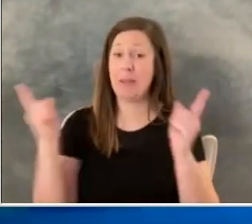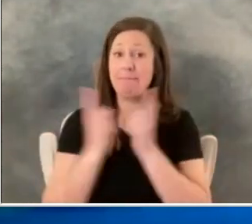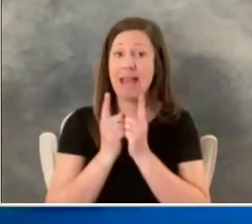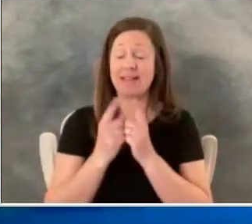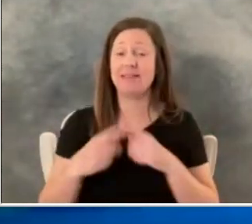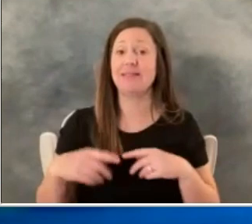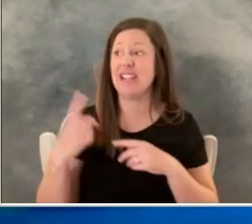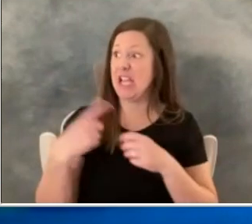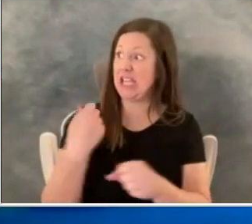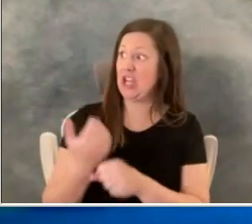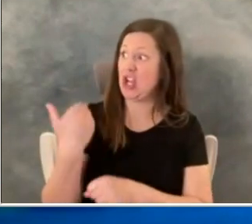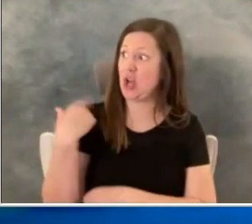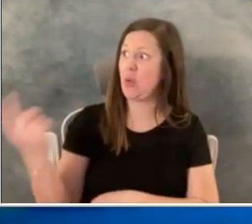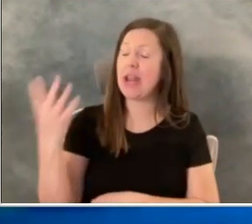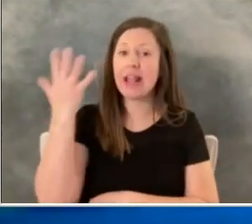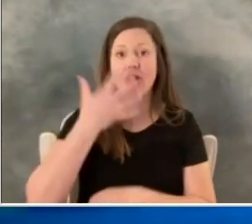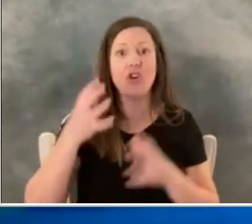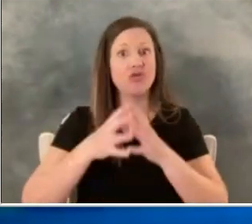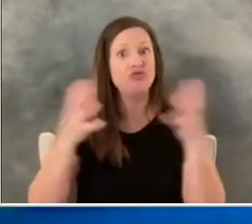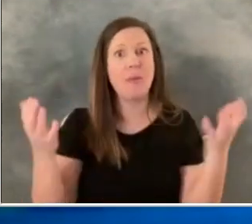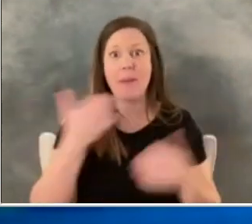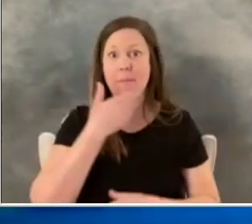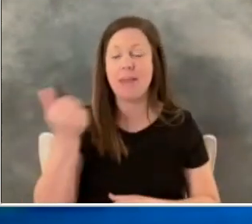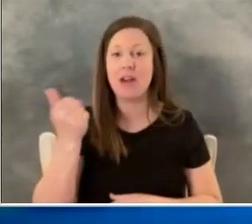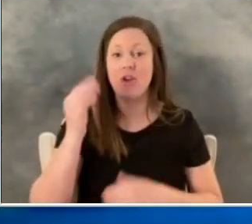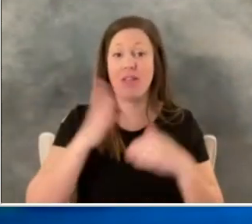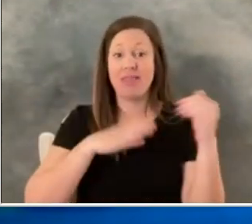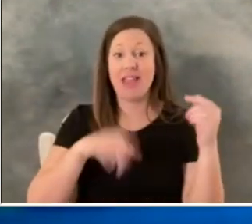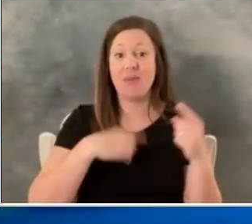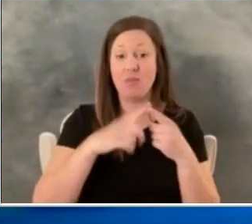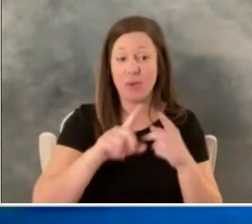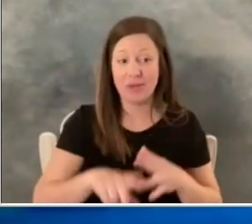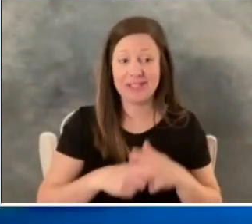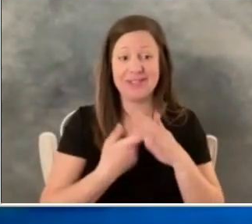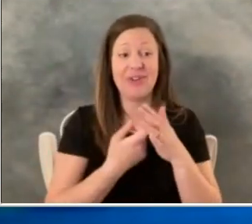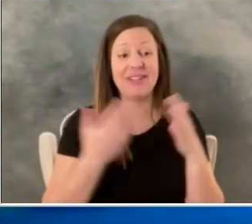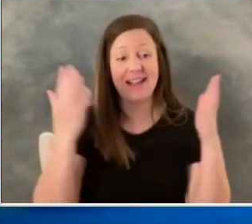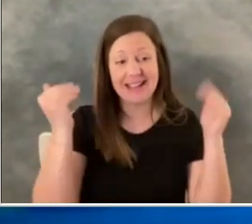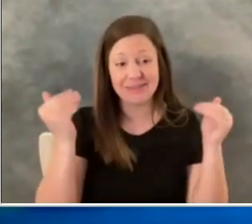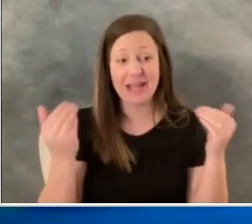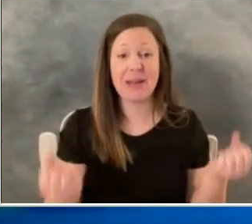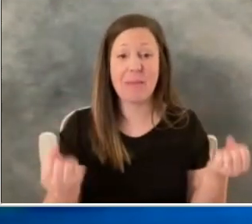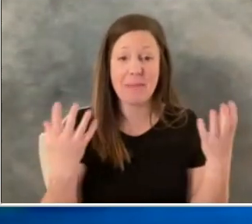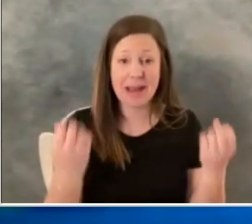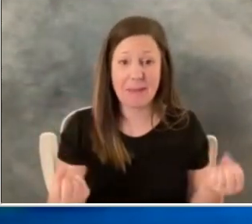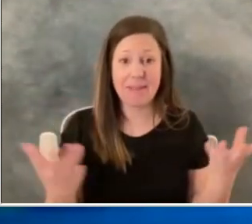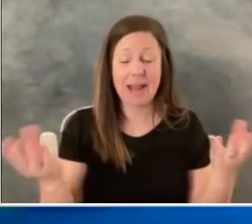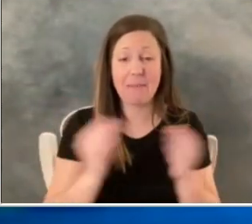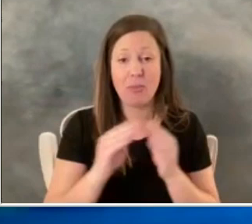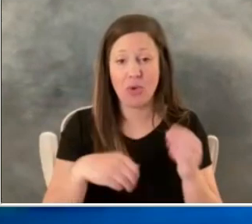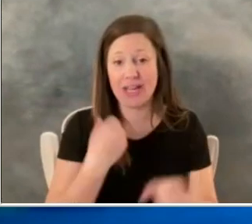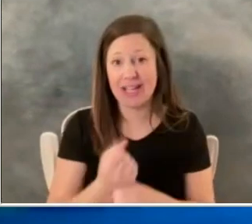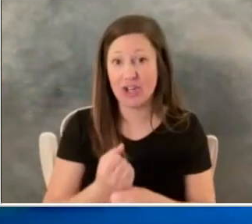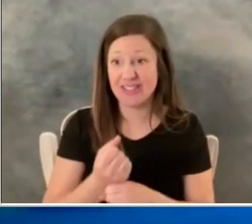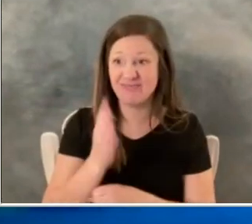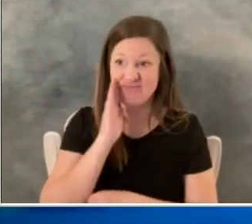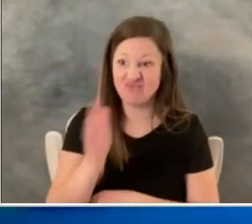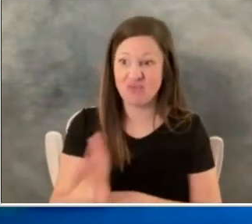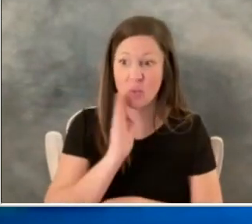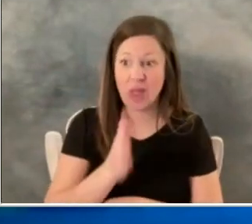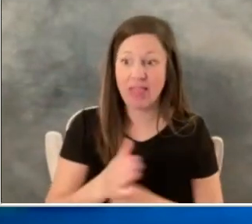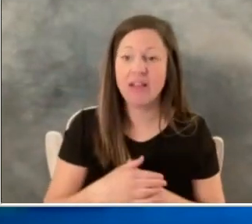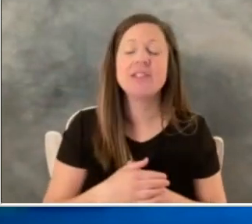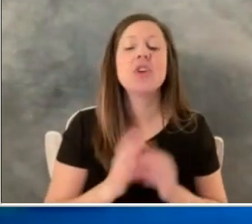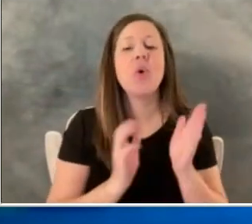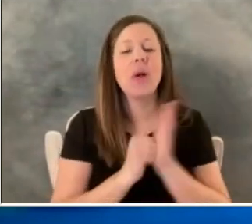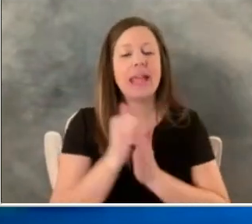better than he did when we started. And I expect, many, many years to come. So cancer therapy is